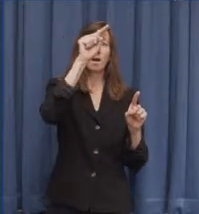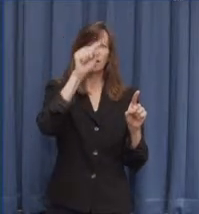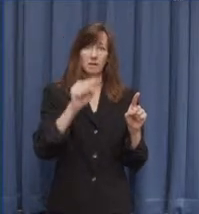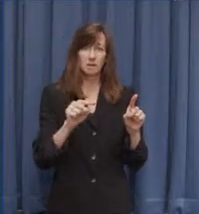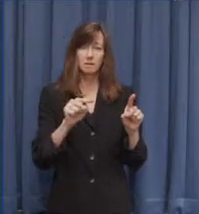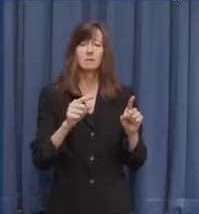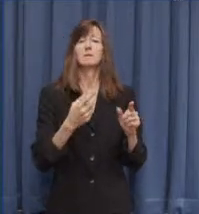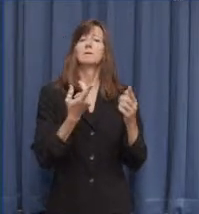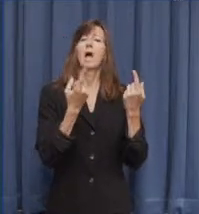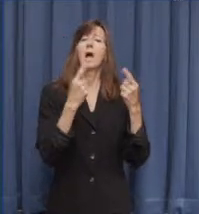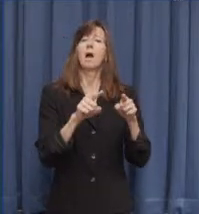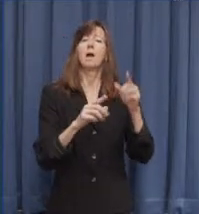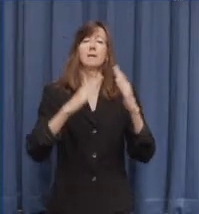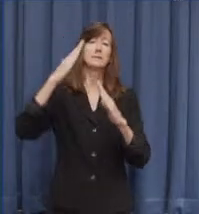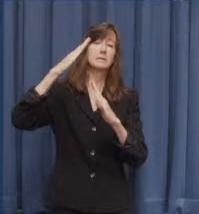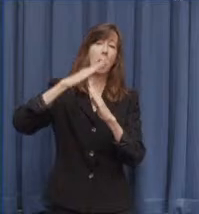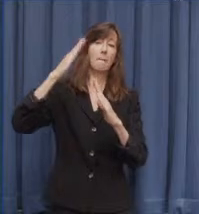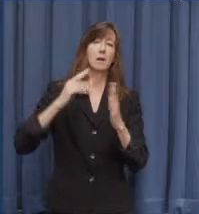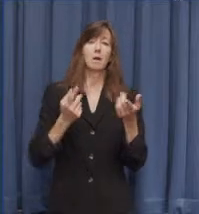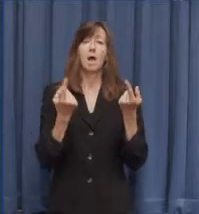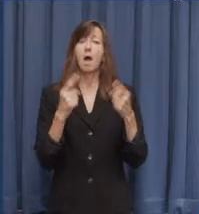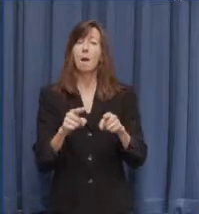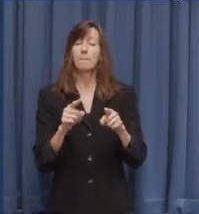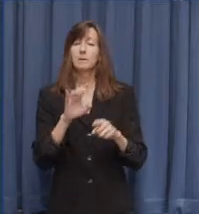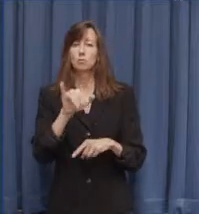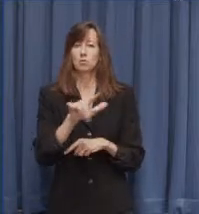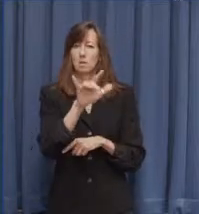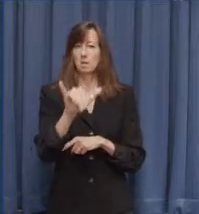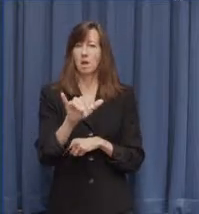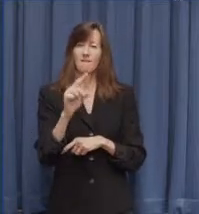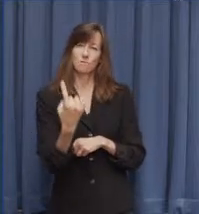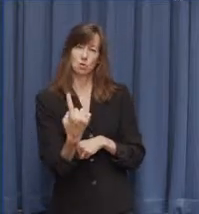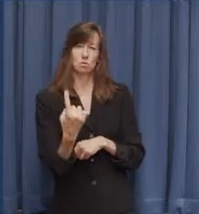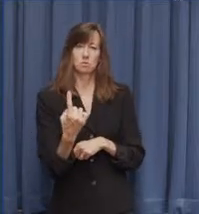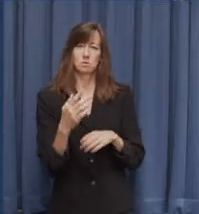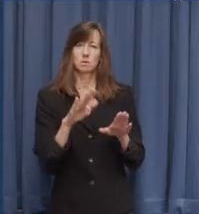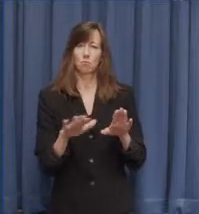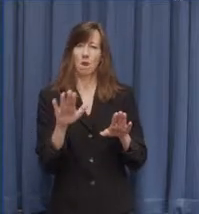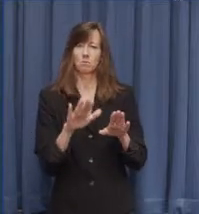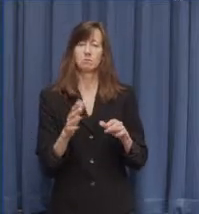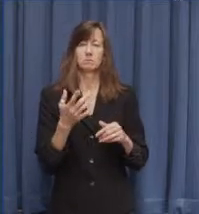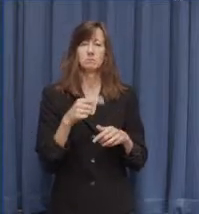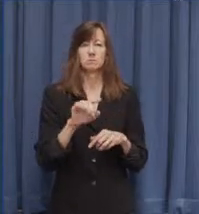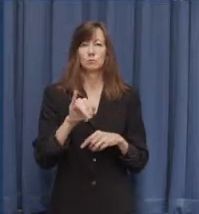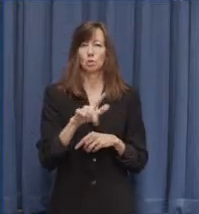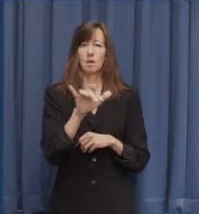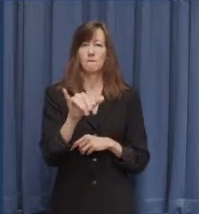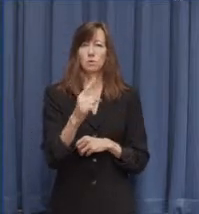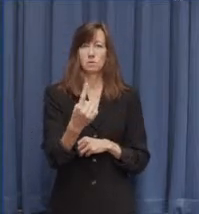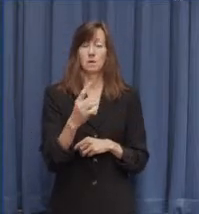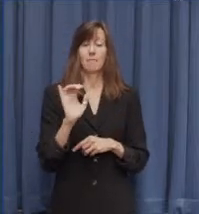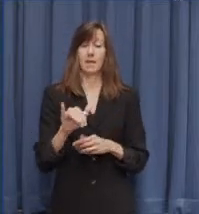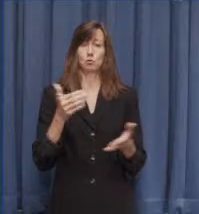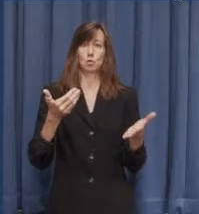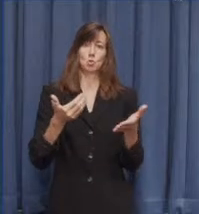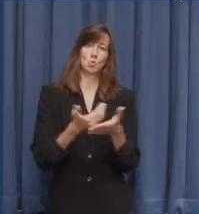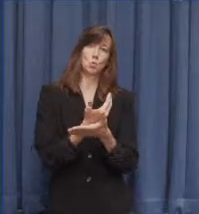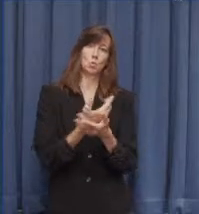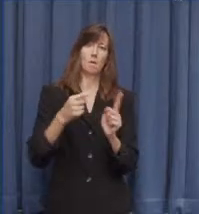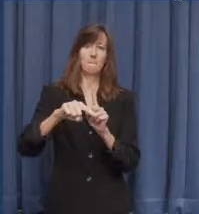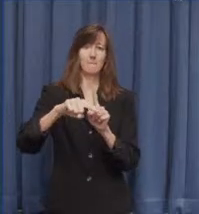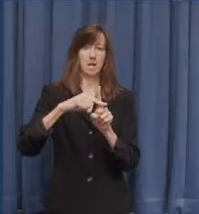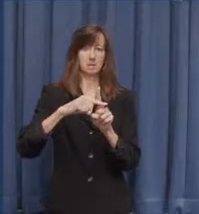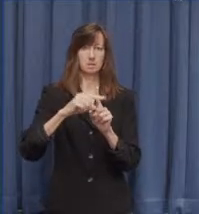1st. This is day by day the number of new positive COVID-19 cases